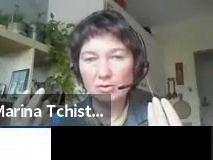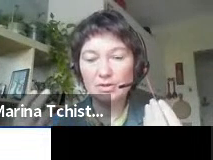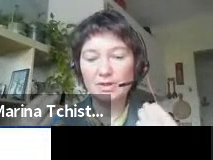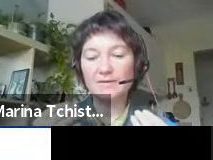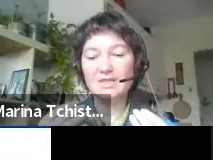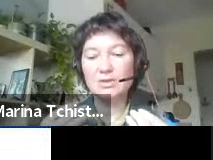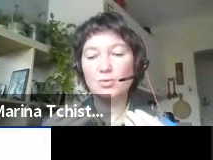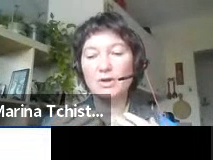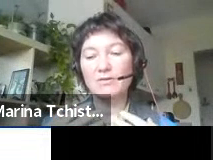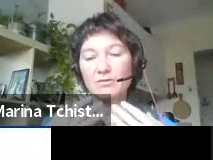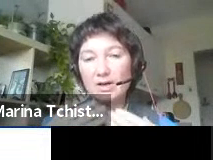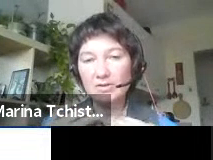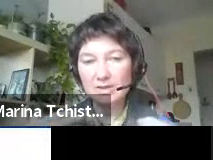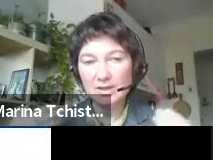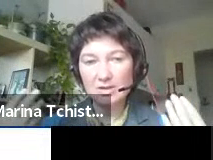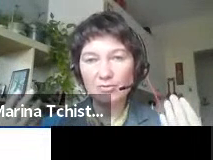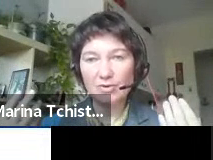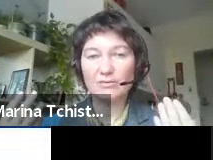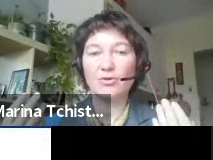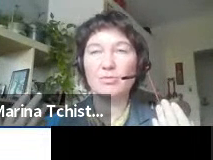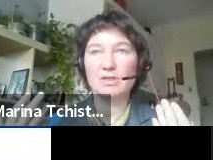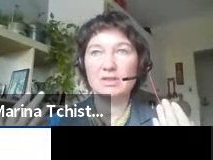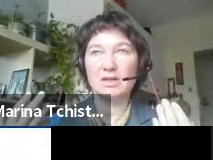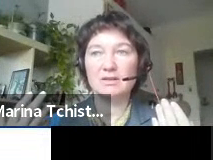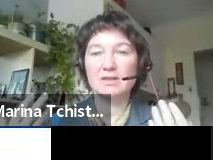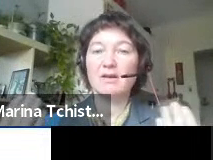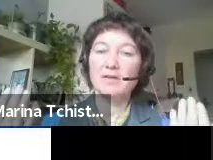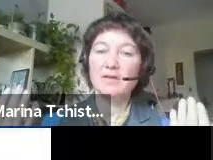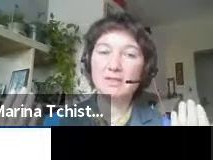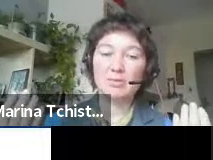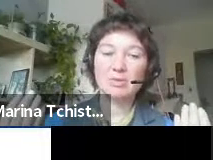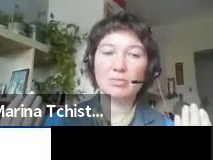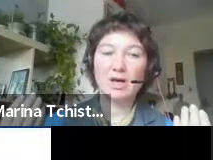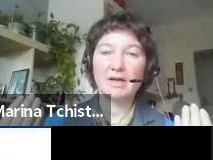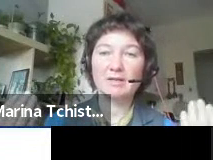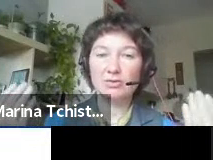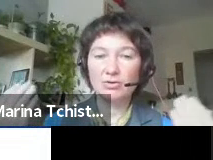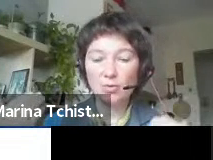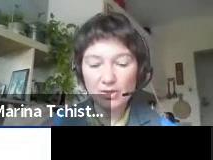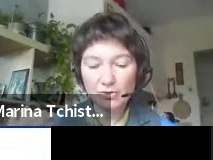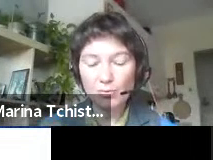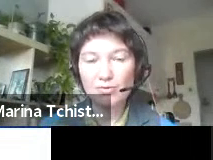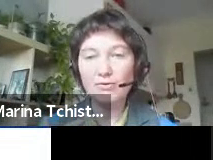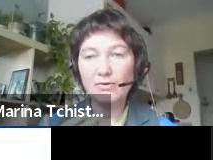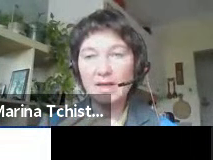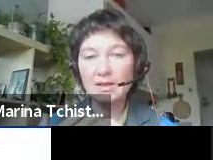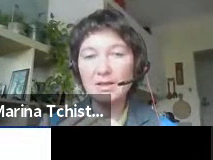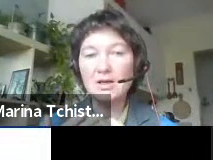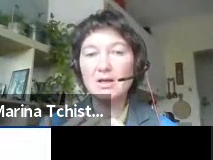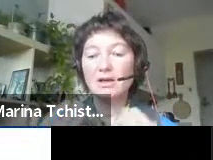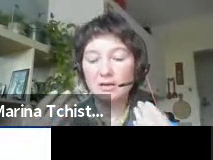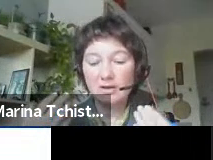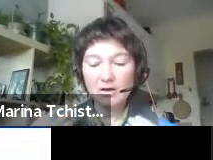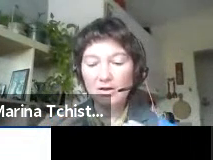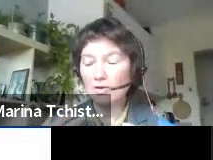air out, and this way the virus can spread from the sides. The same applies to you when you breathe